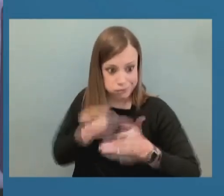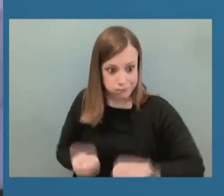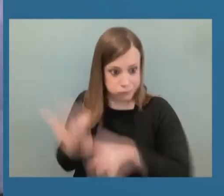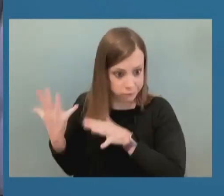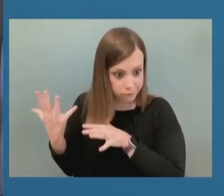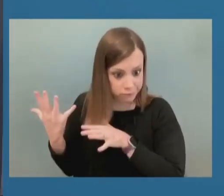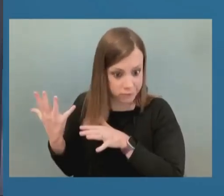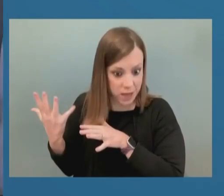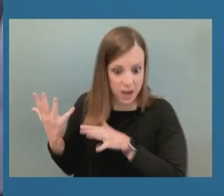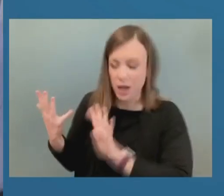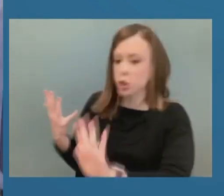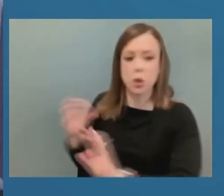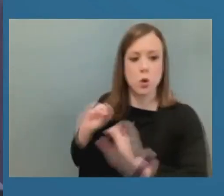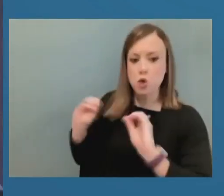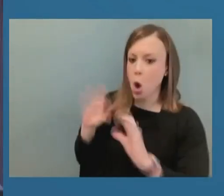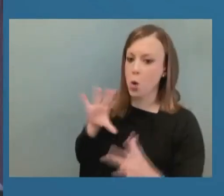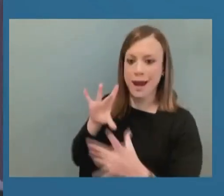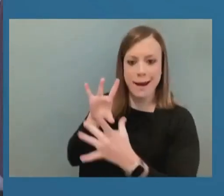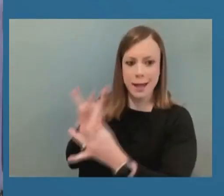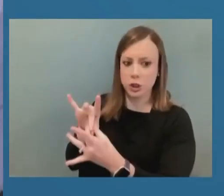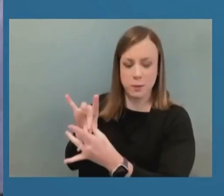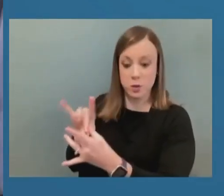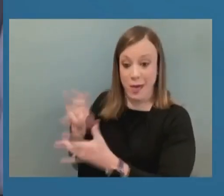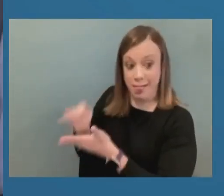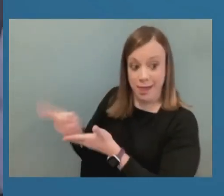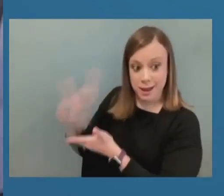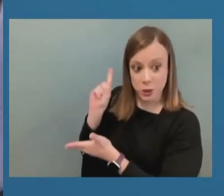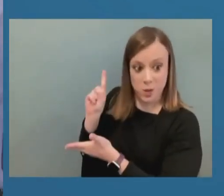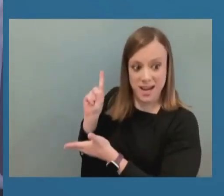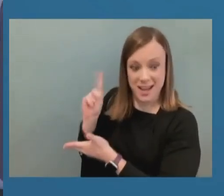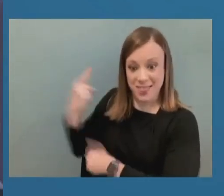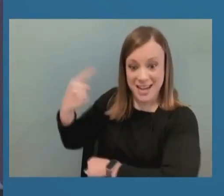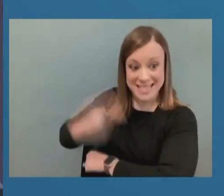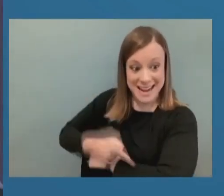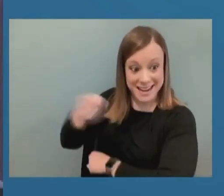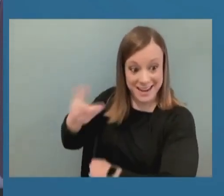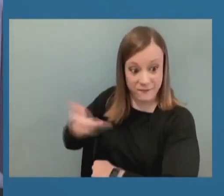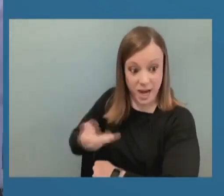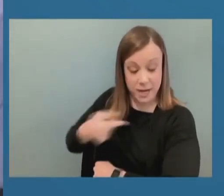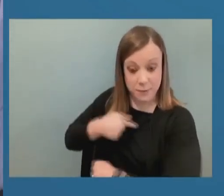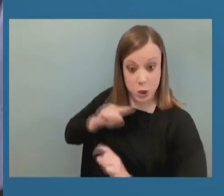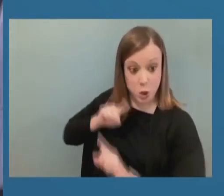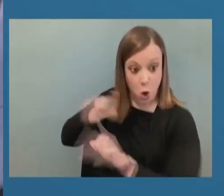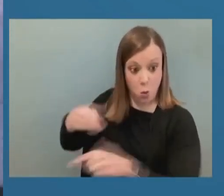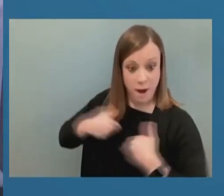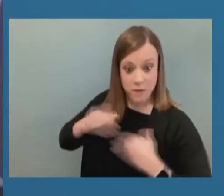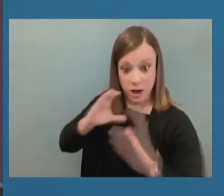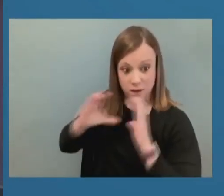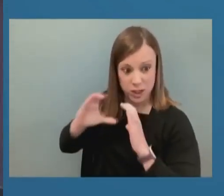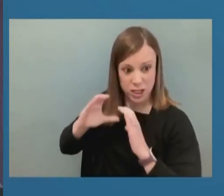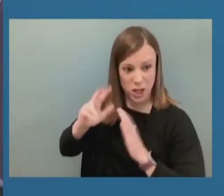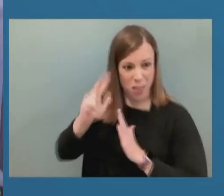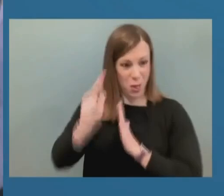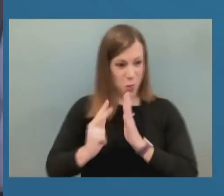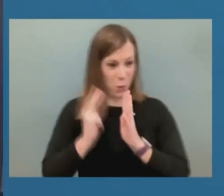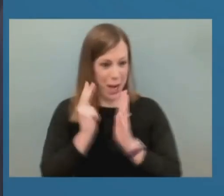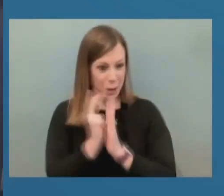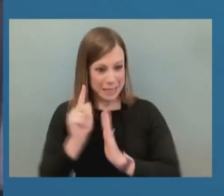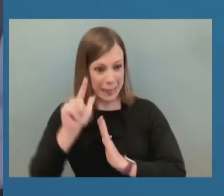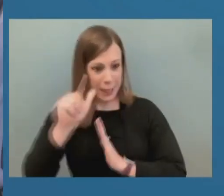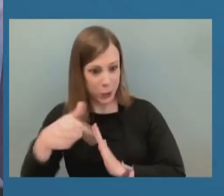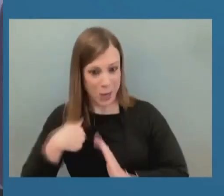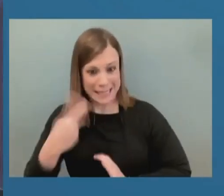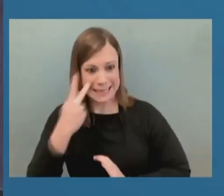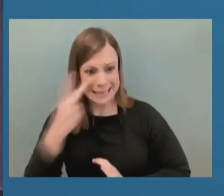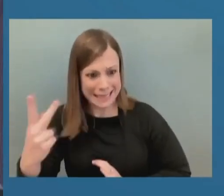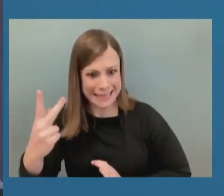the day he invited me to come down to have this conversation, which I have been pursuing, and then 3 hours later, I see on national television